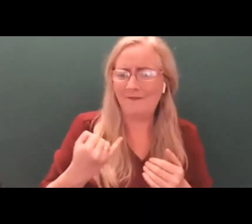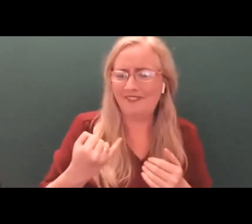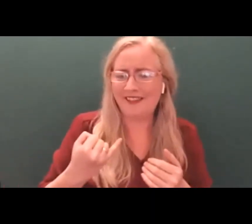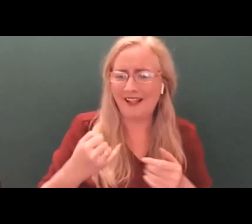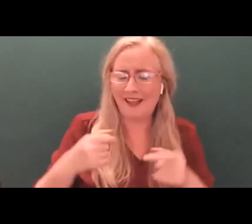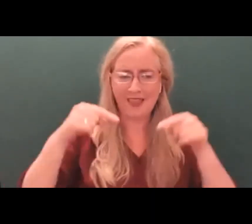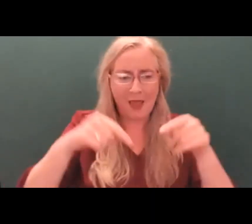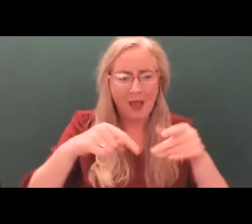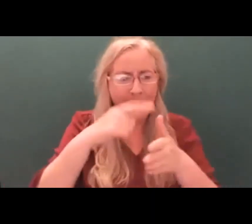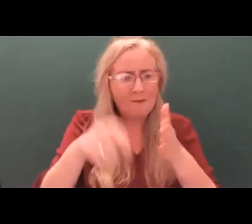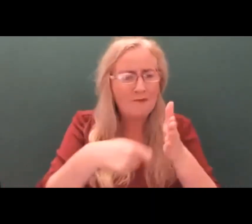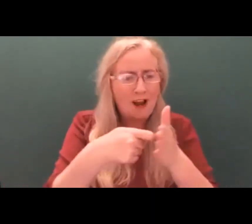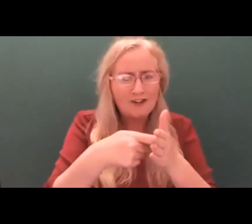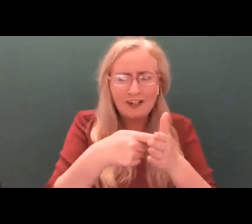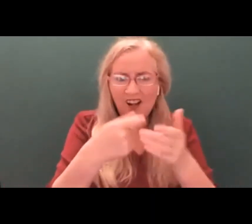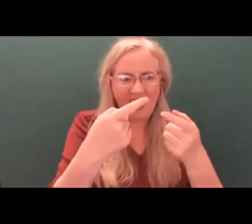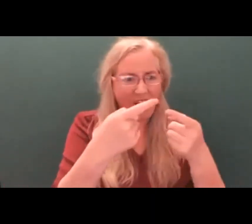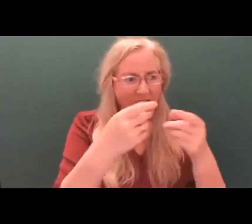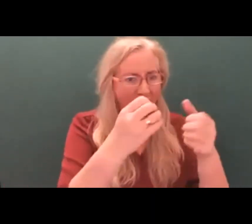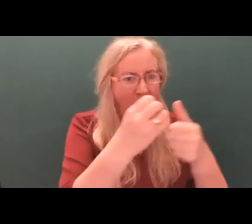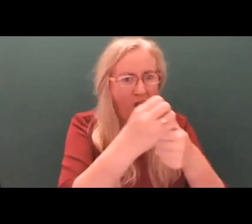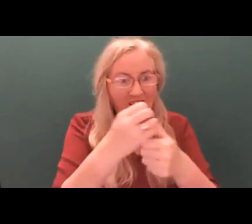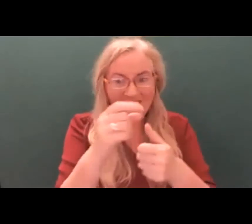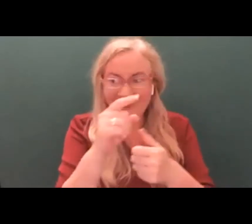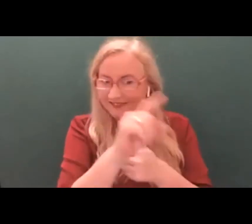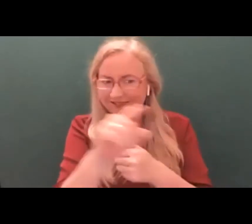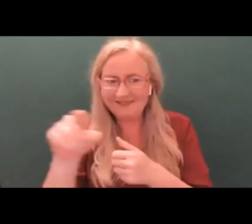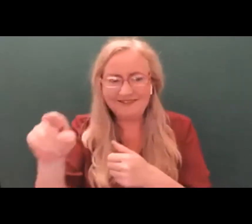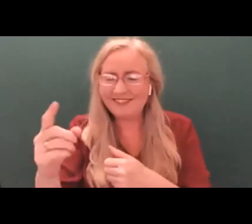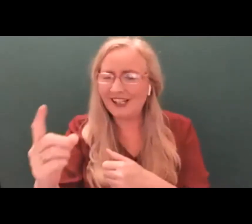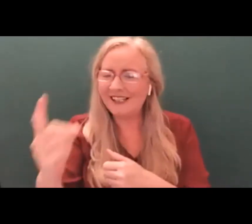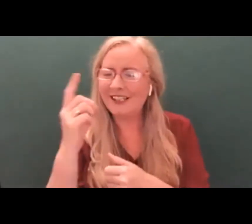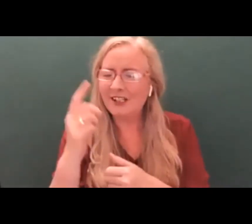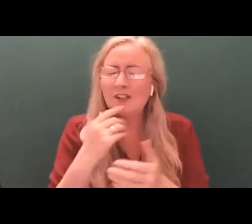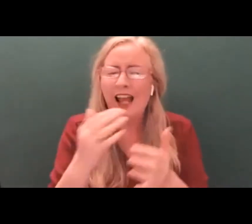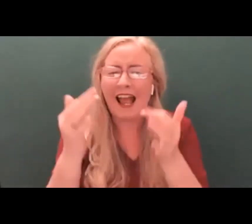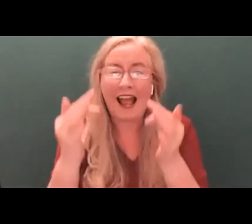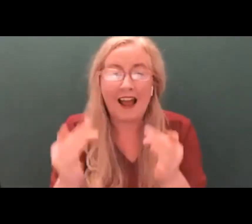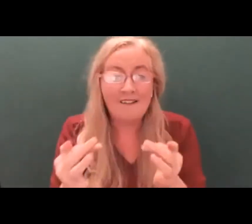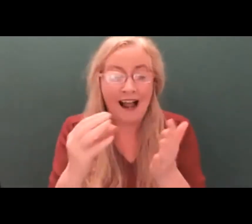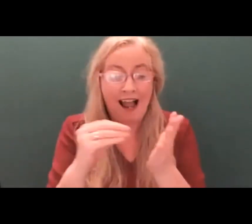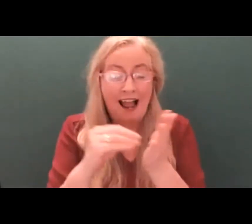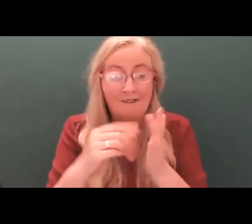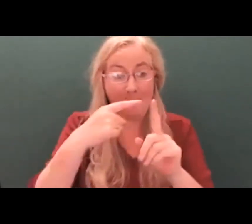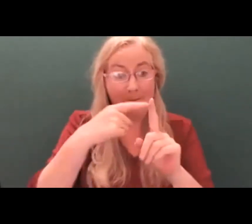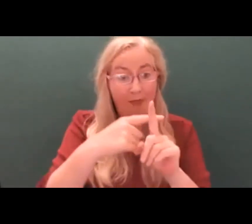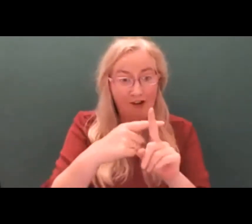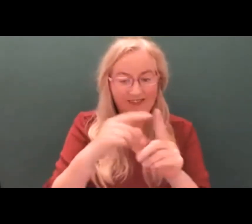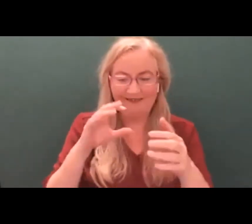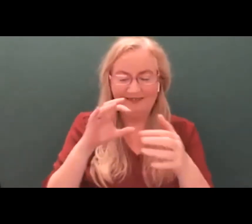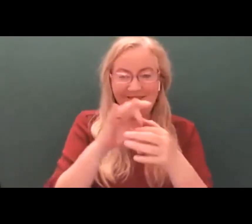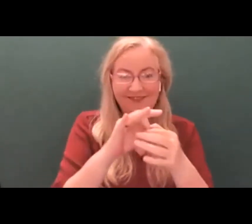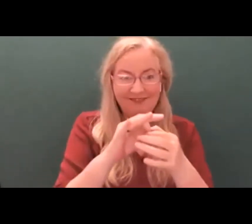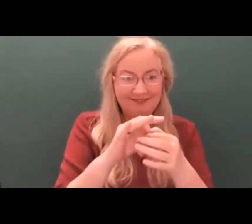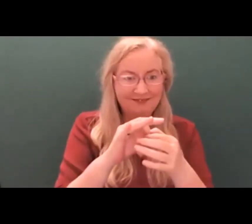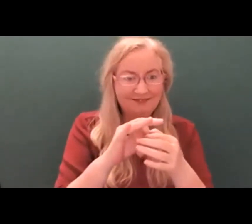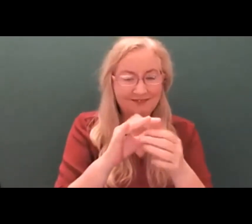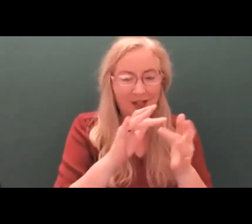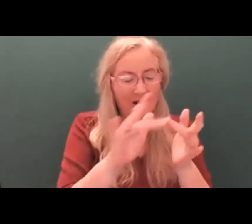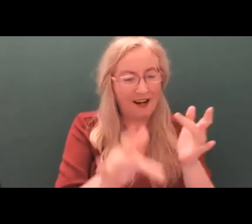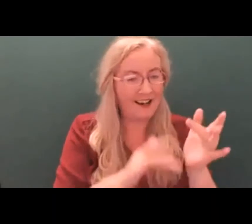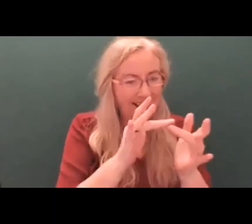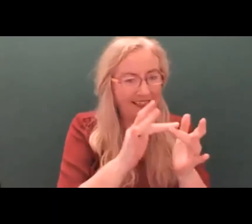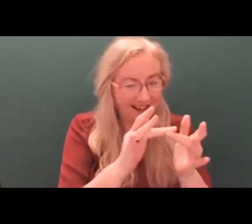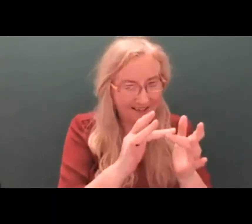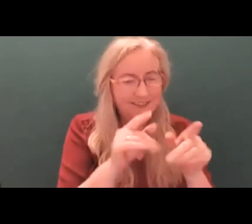projects that other organisers had created. So there's definitely advantages of going online, and that's just one of them. So this